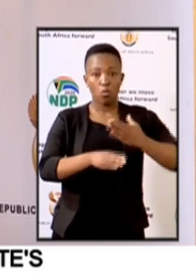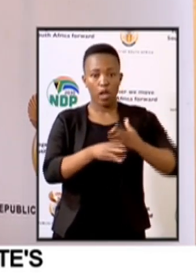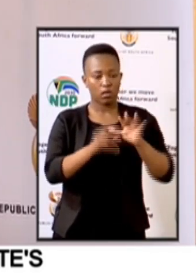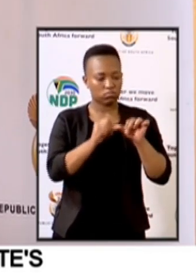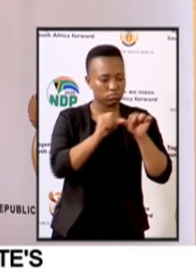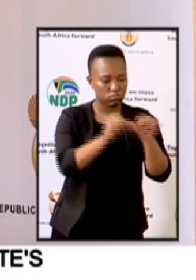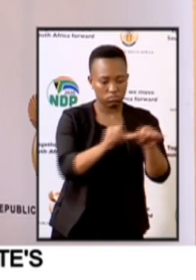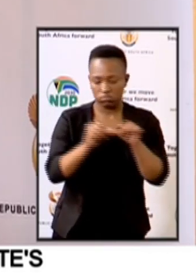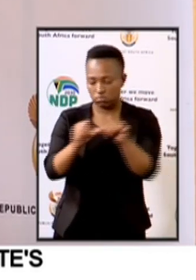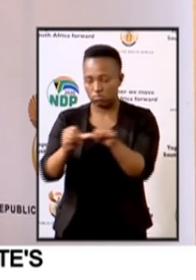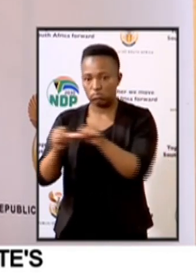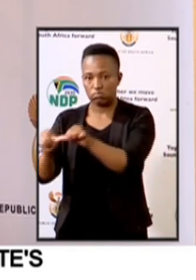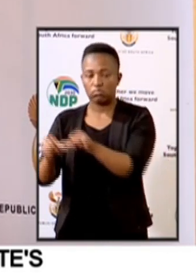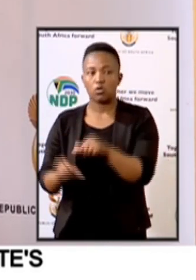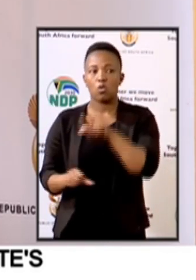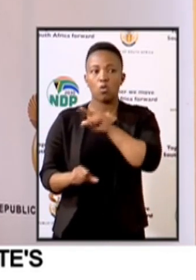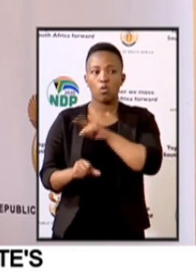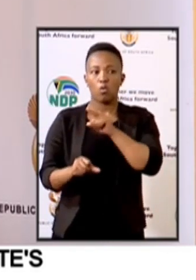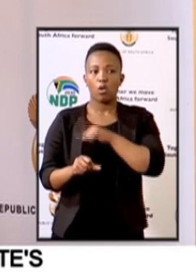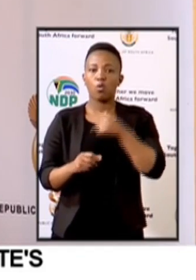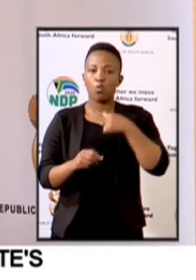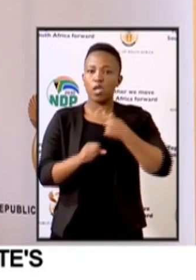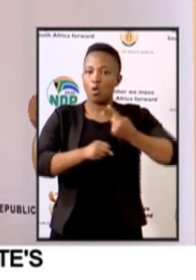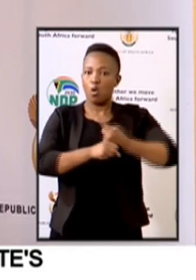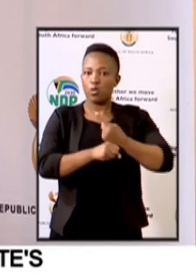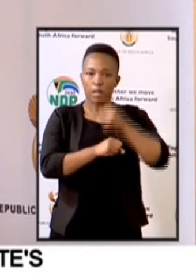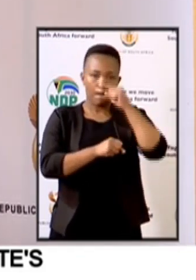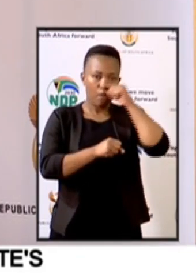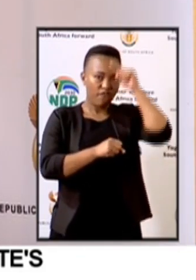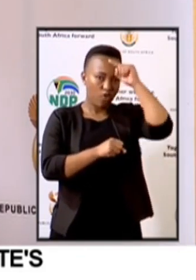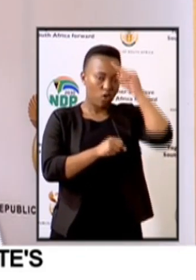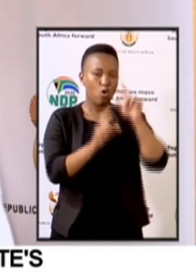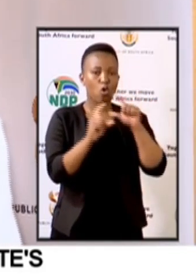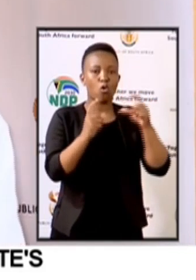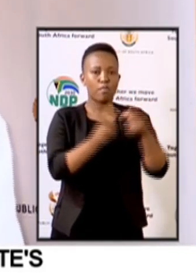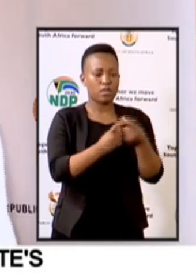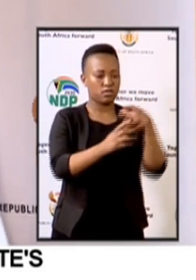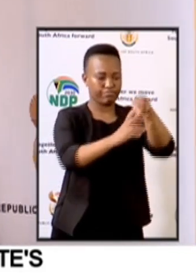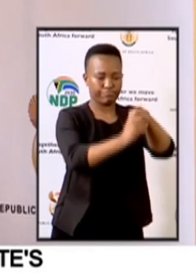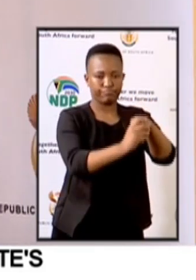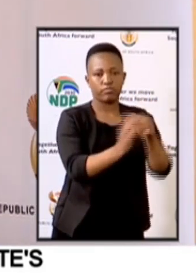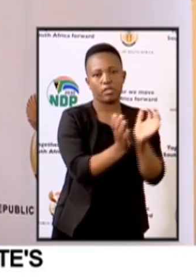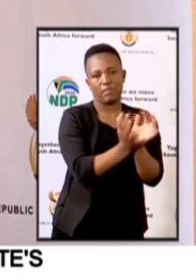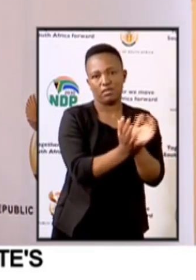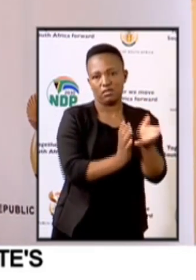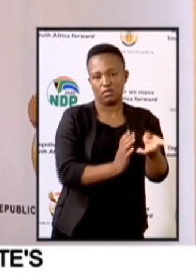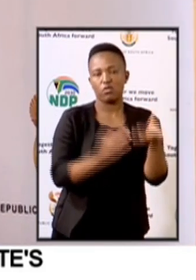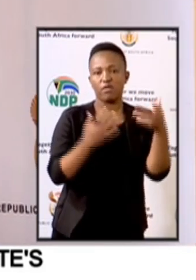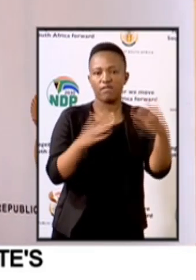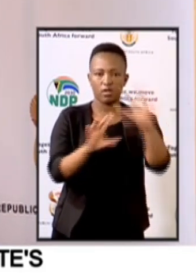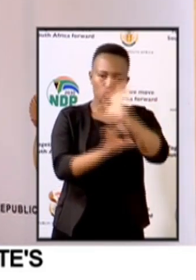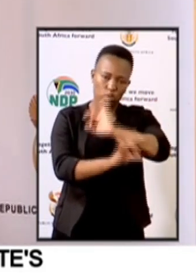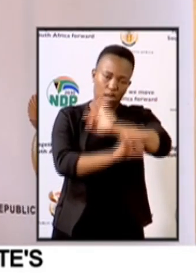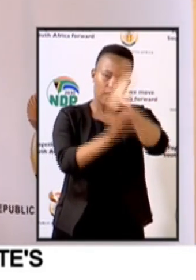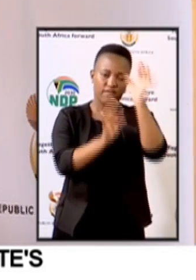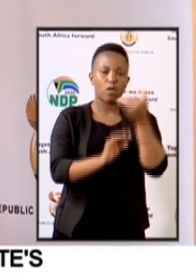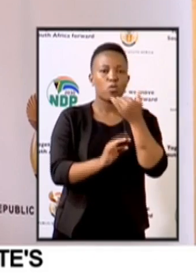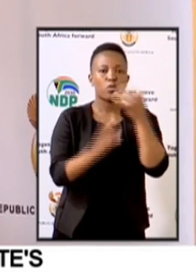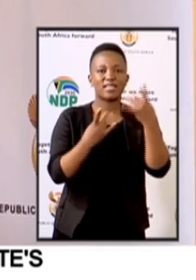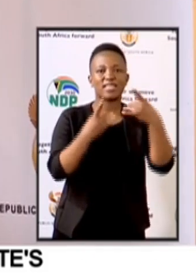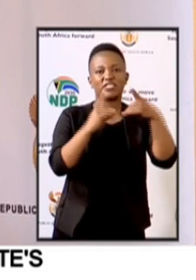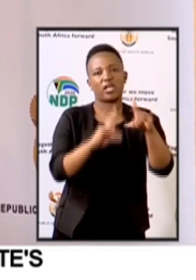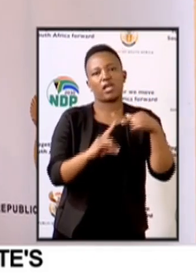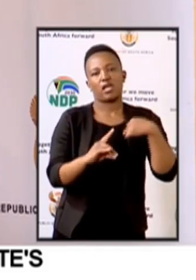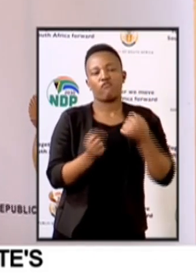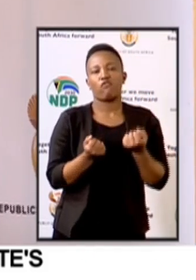that's why, among other things, they were at the Portfolio Committee on that day. And we have clarified the matter with the chair of the Public